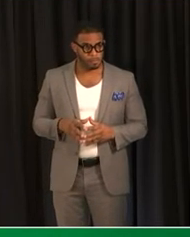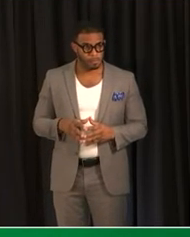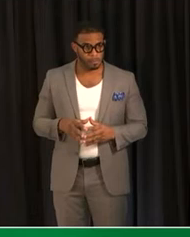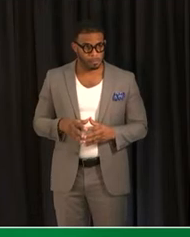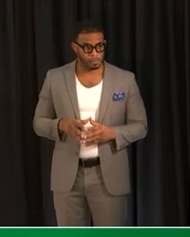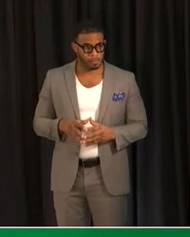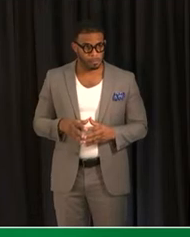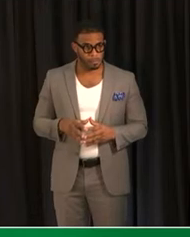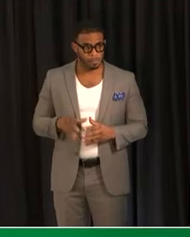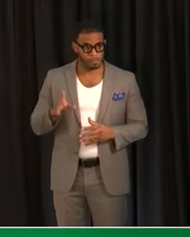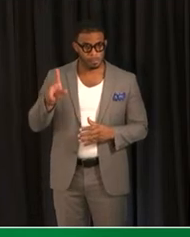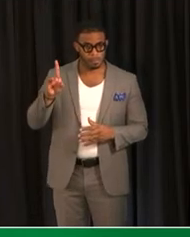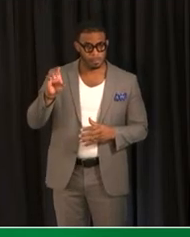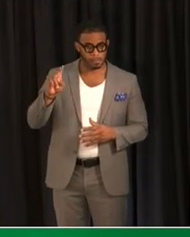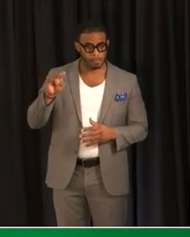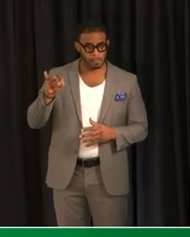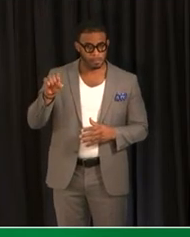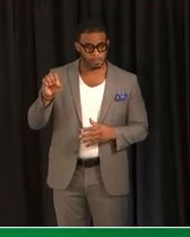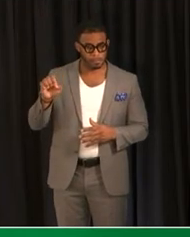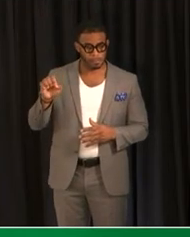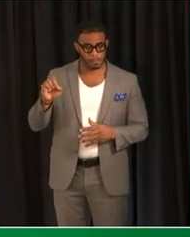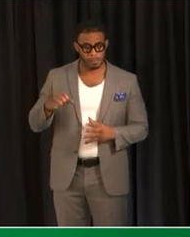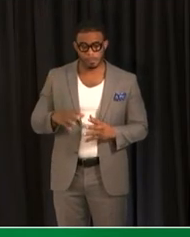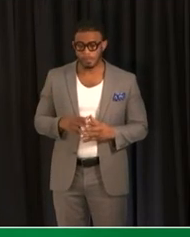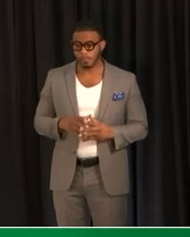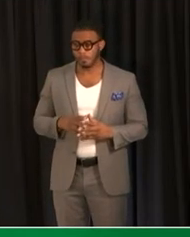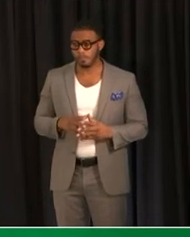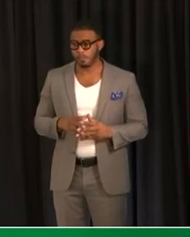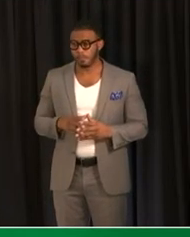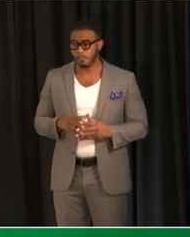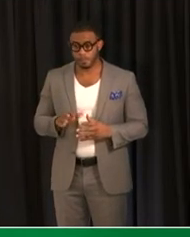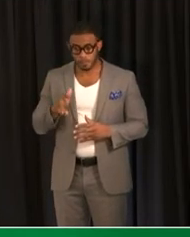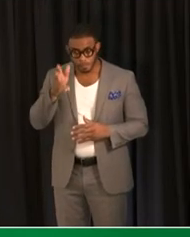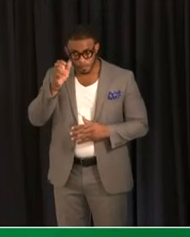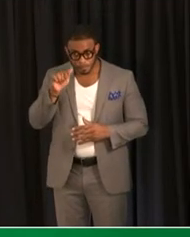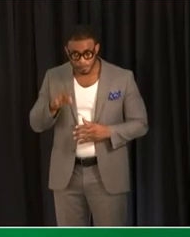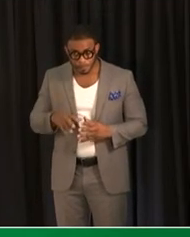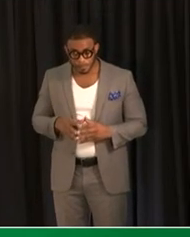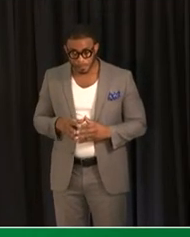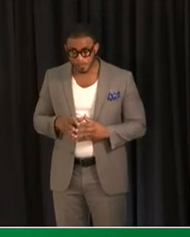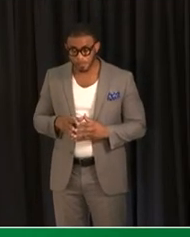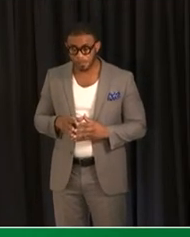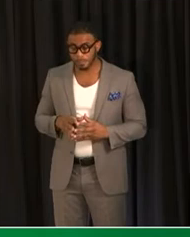Ward 4, coming through strong. Denise, can you hear us? I